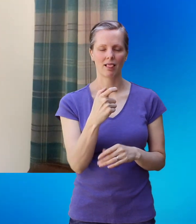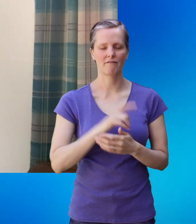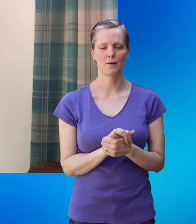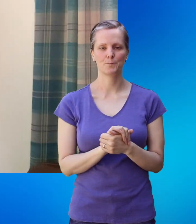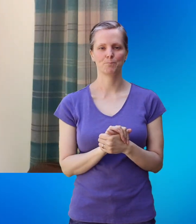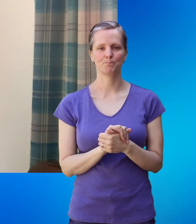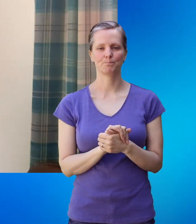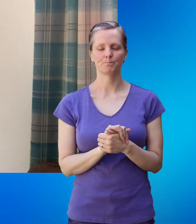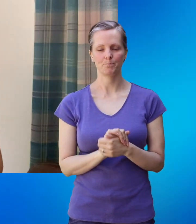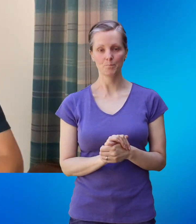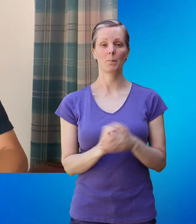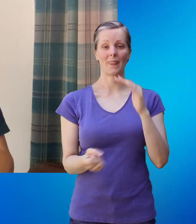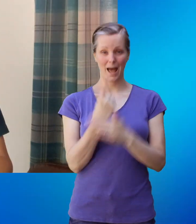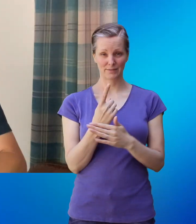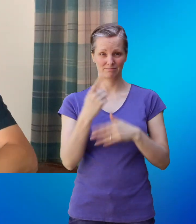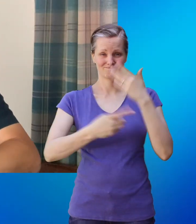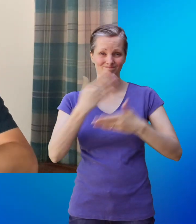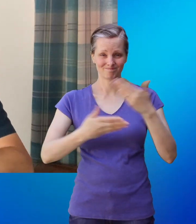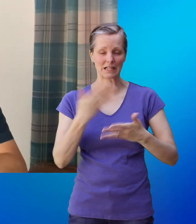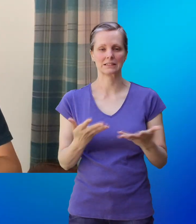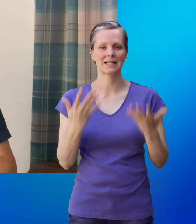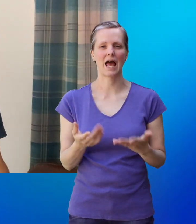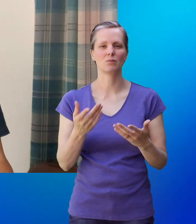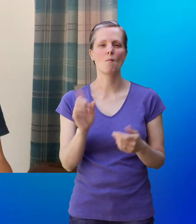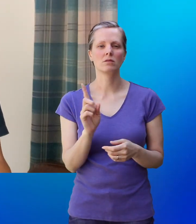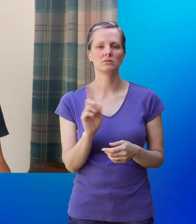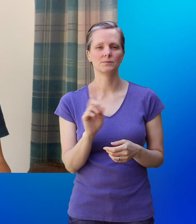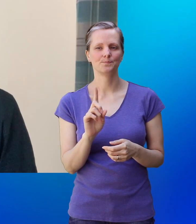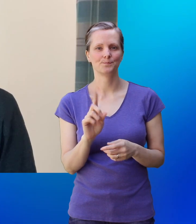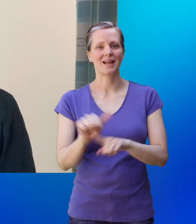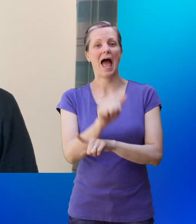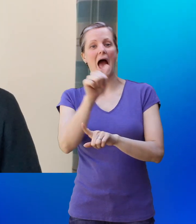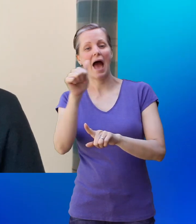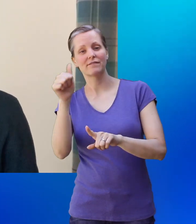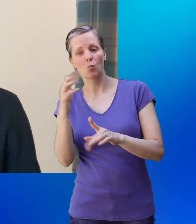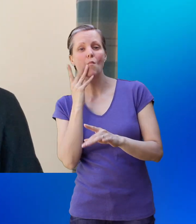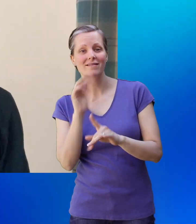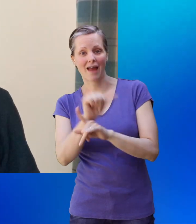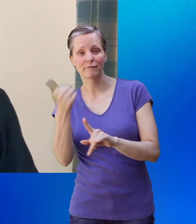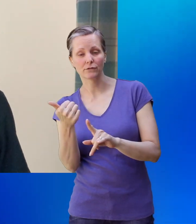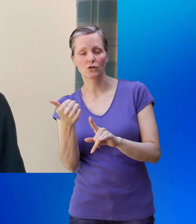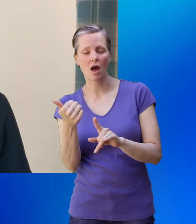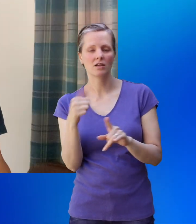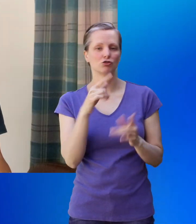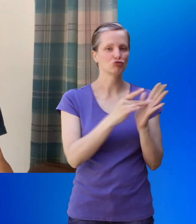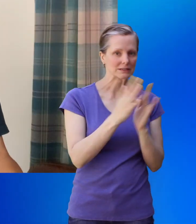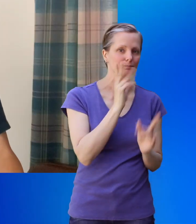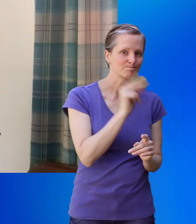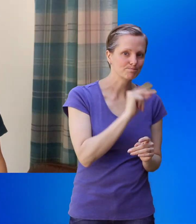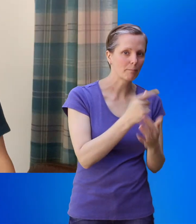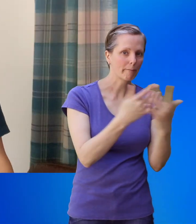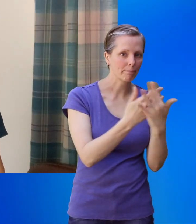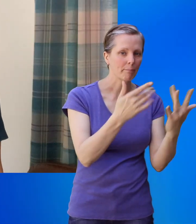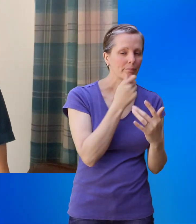the event I'd like to tell you about today takes part right after that. Jesus had been speaking to the crowd, but then it was